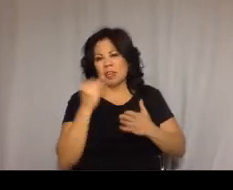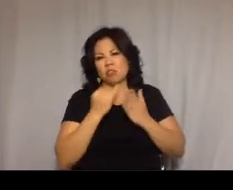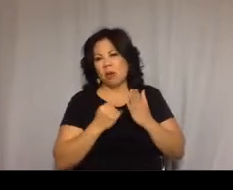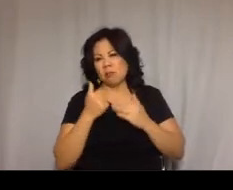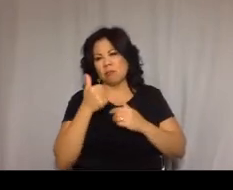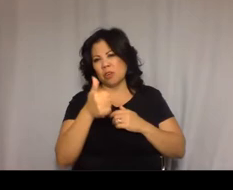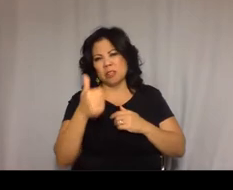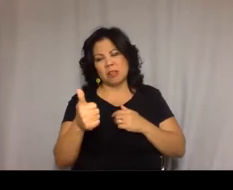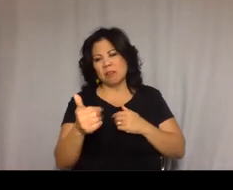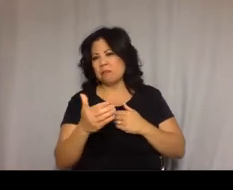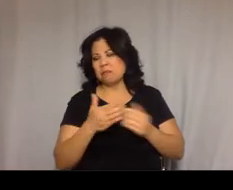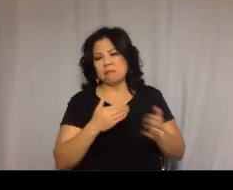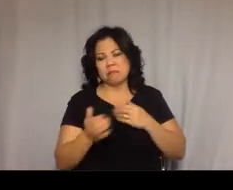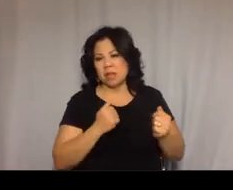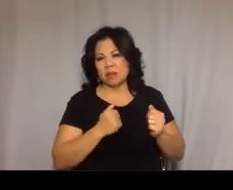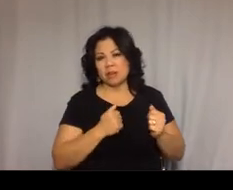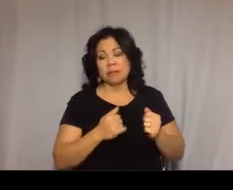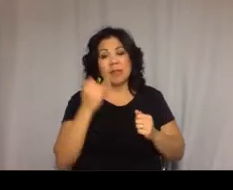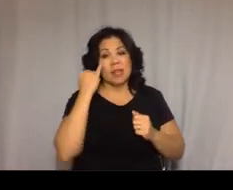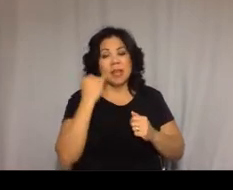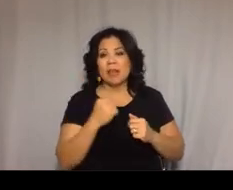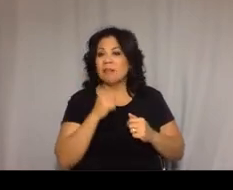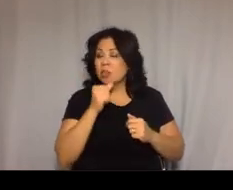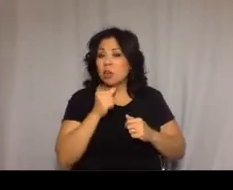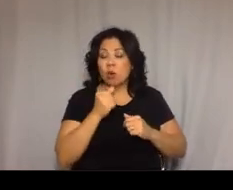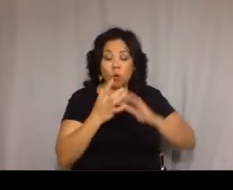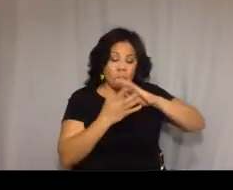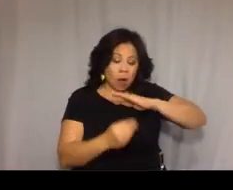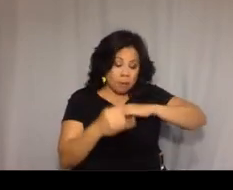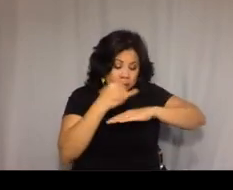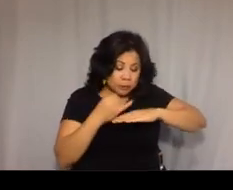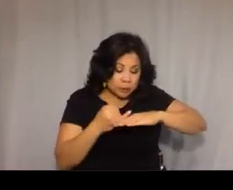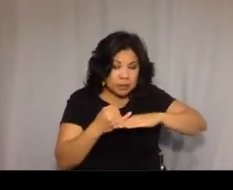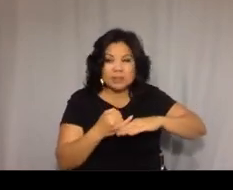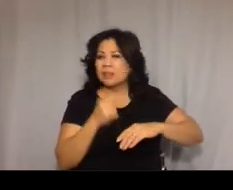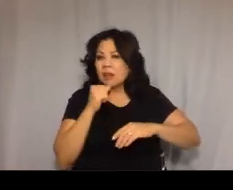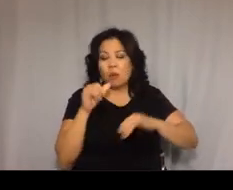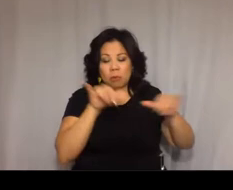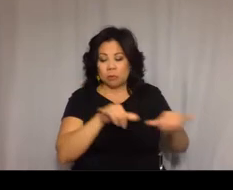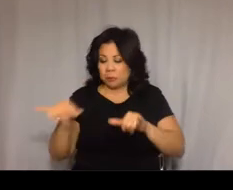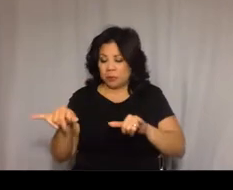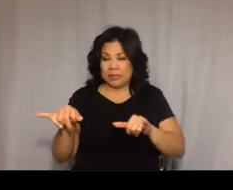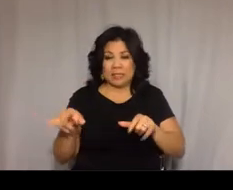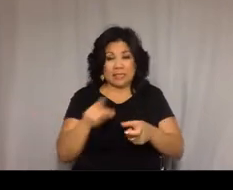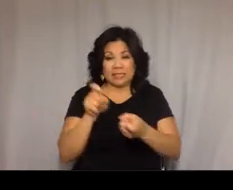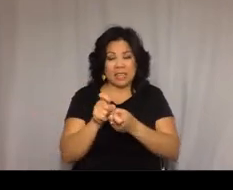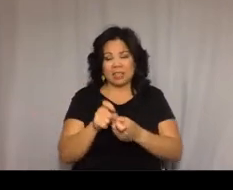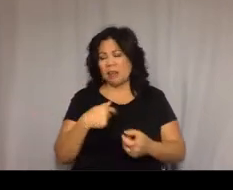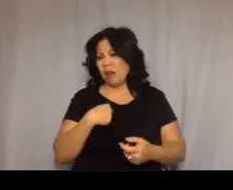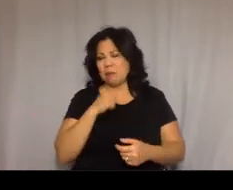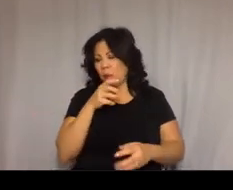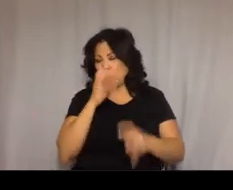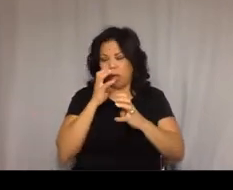the shapes and you don't trace them, they probably won't be symmetrical. And you know me, I am not actually all that